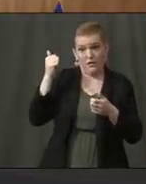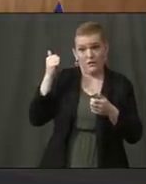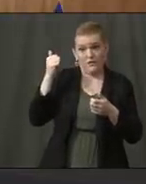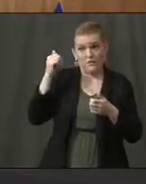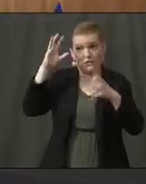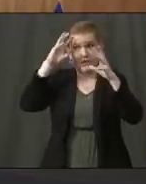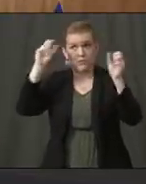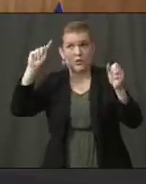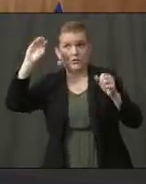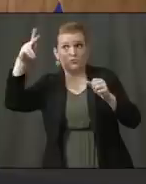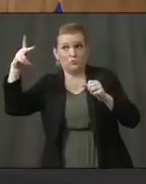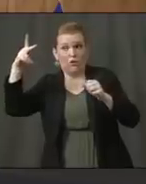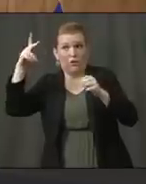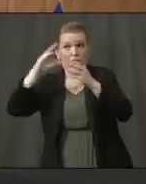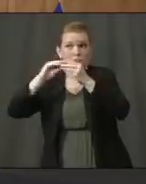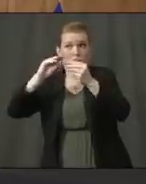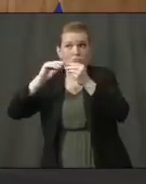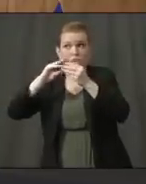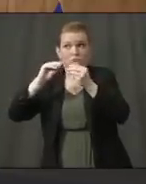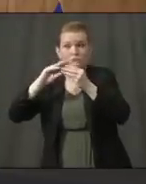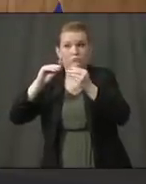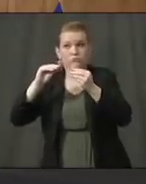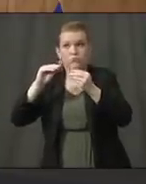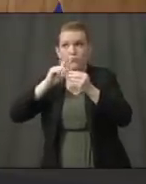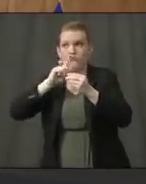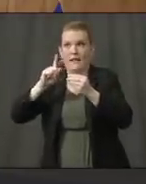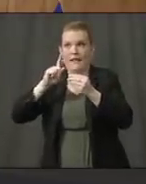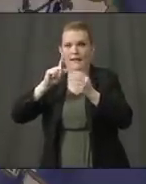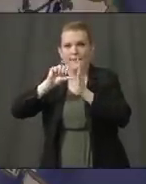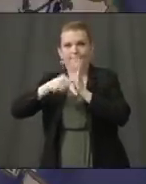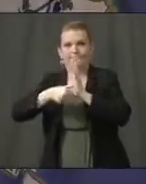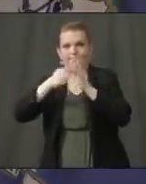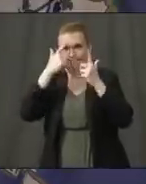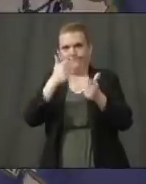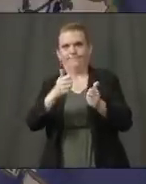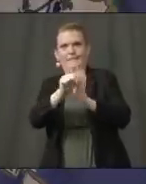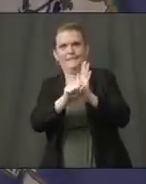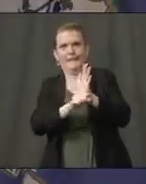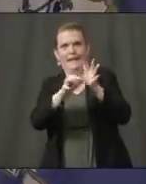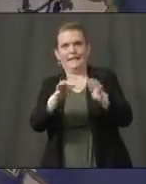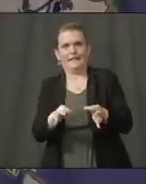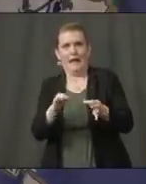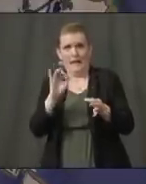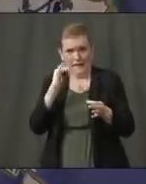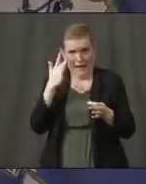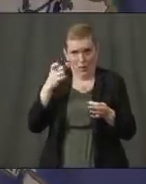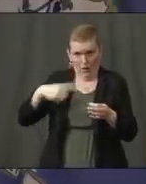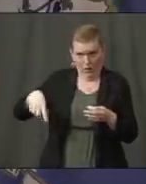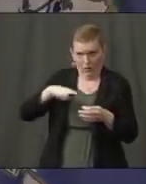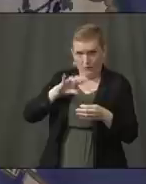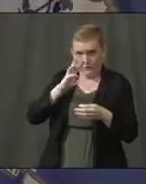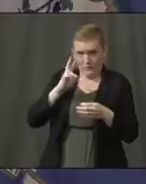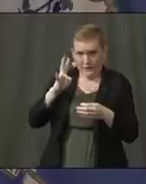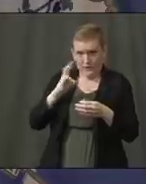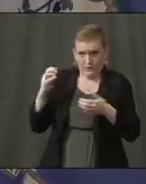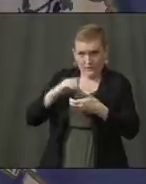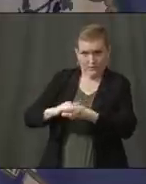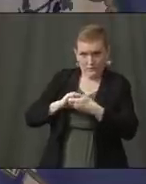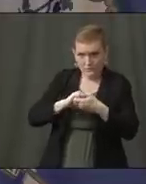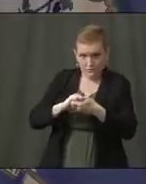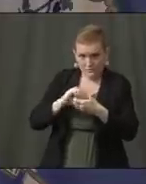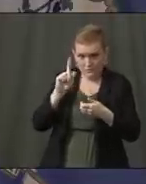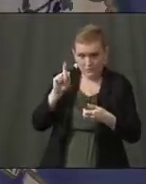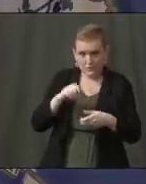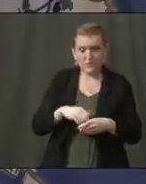over this and power over the states? Look, I spend most of my time with the COVID task force led